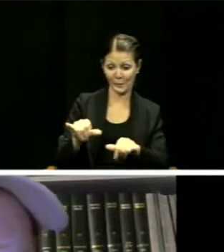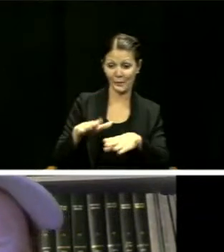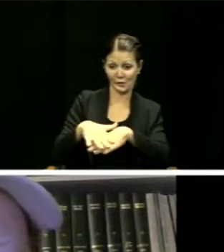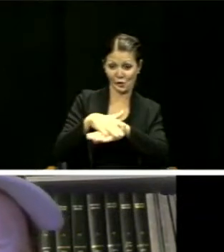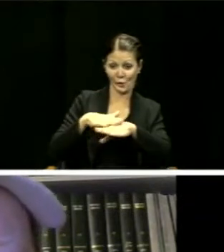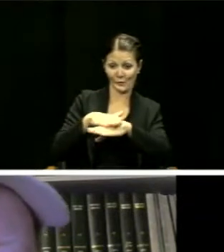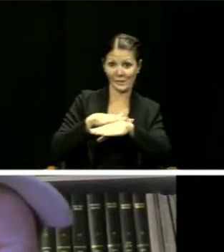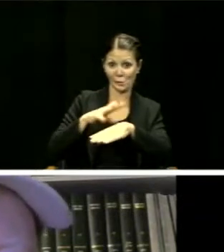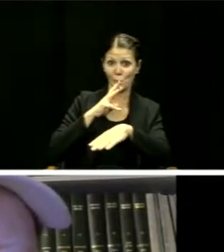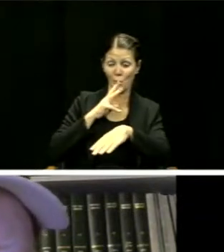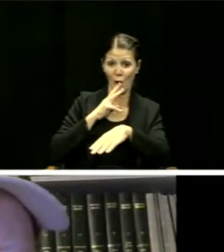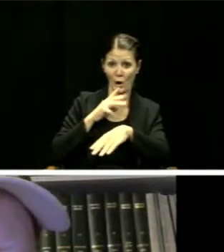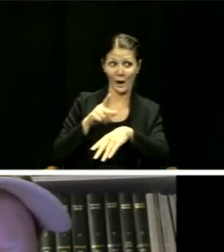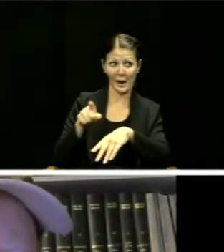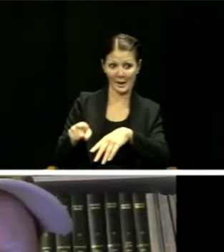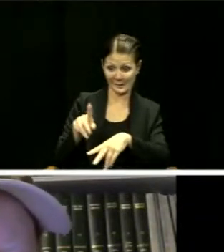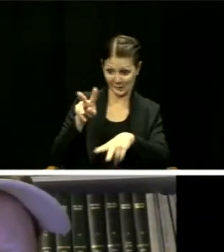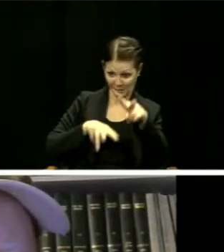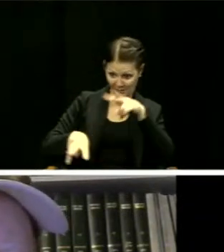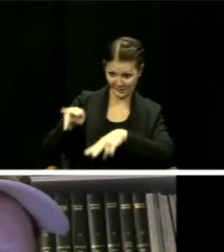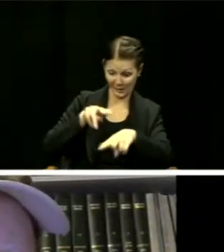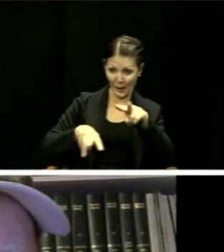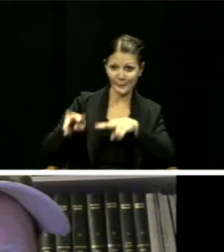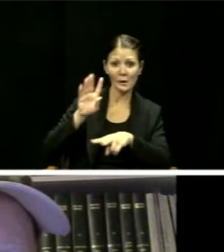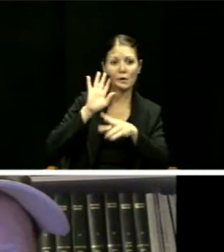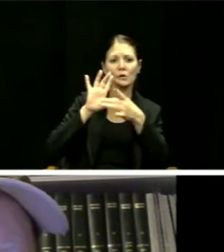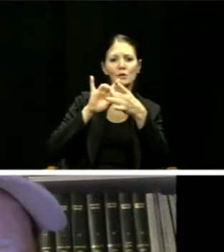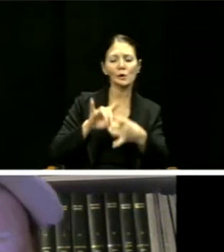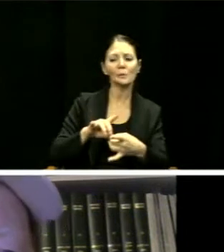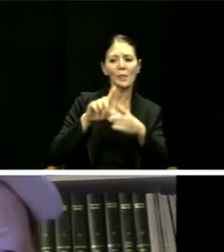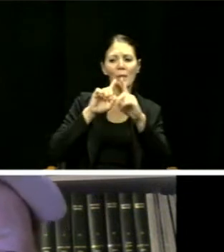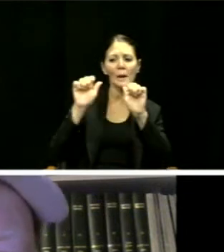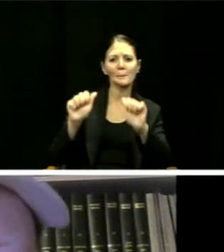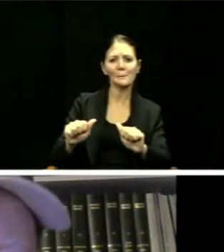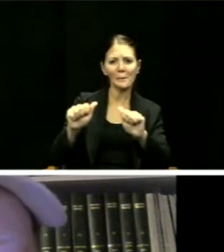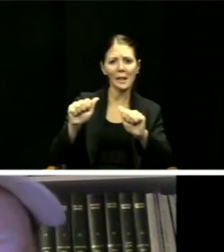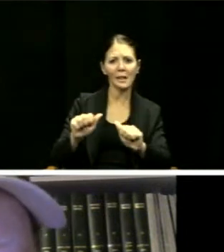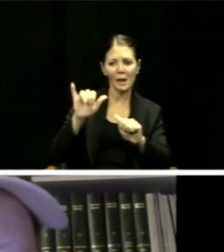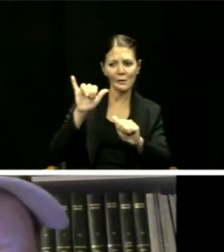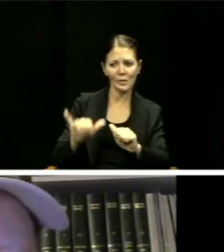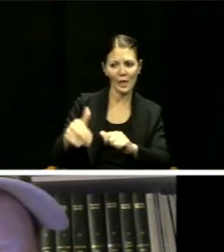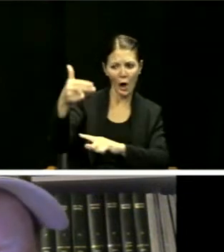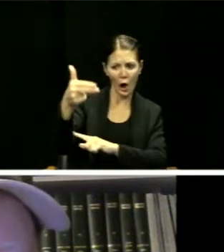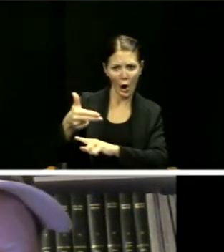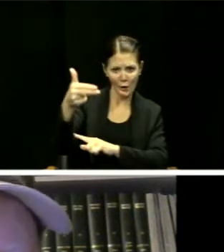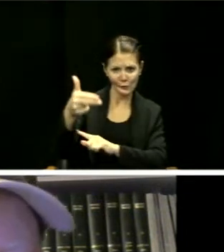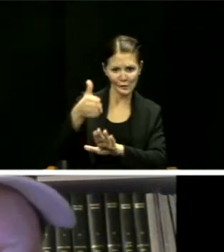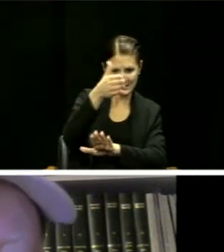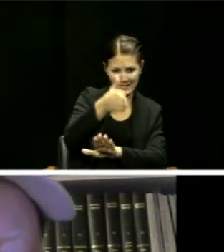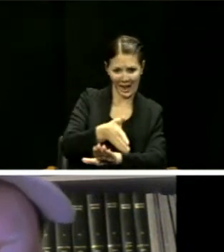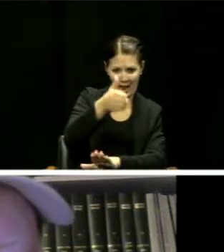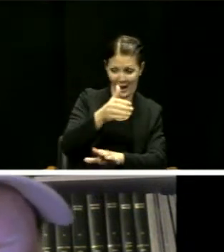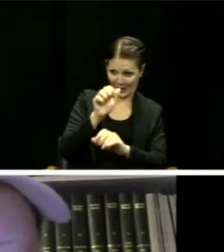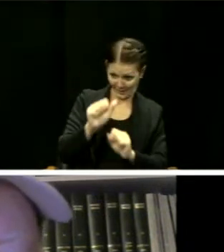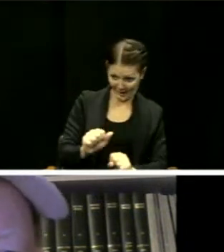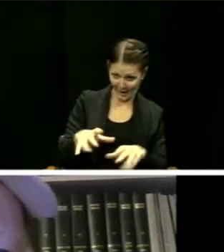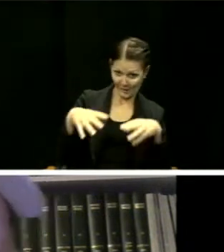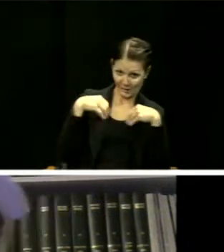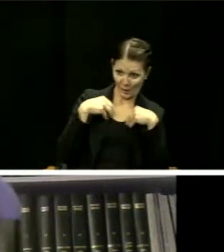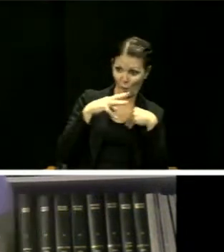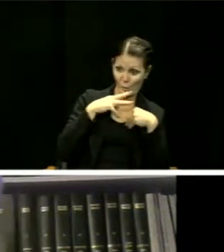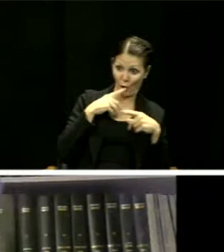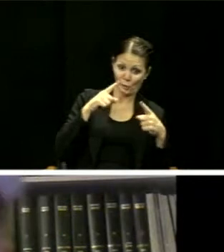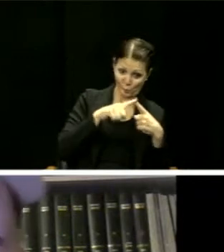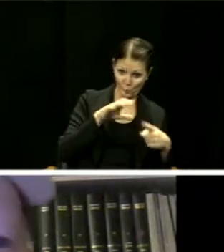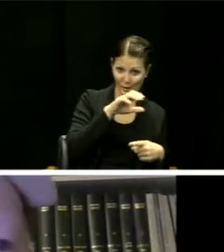water, has it been examined in terms of the ability of the Hartford side of it to process the water into the